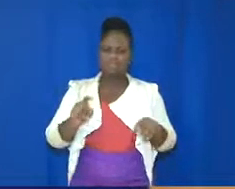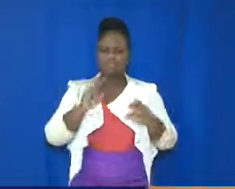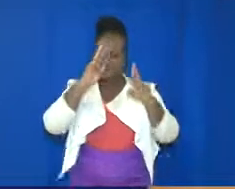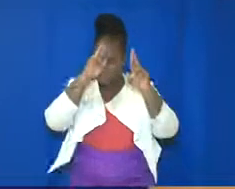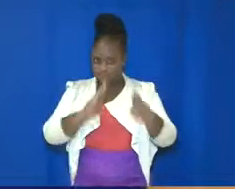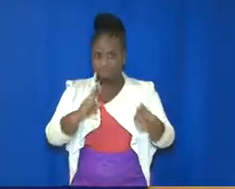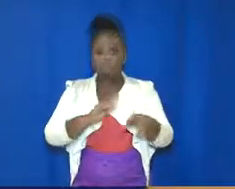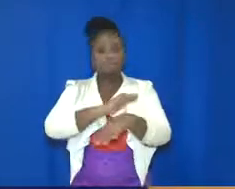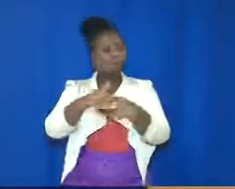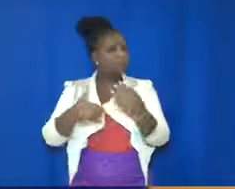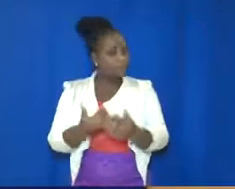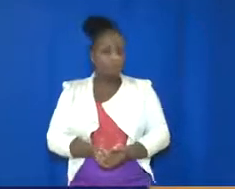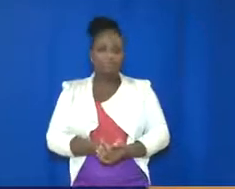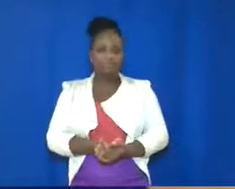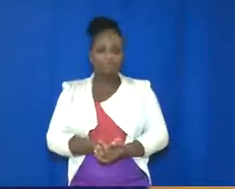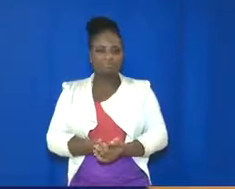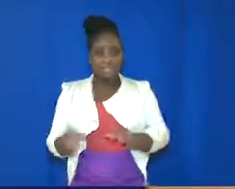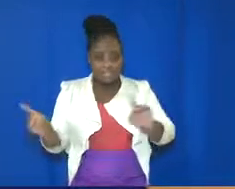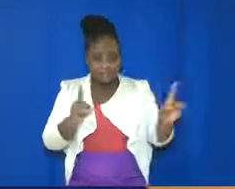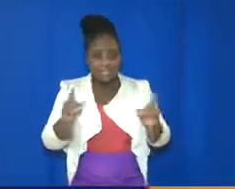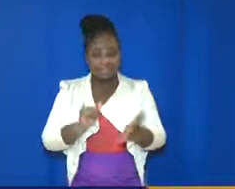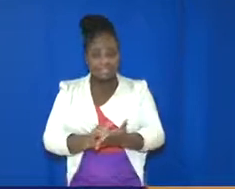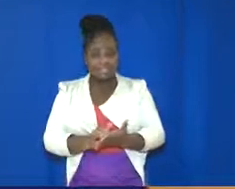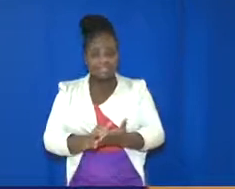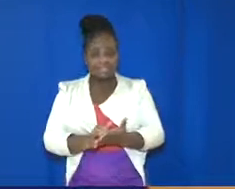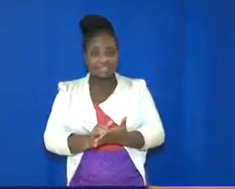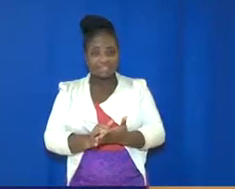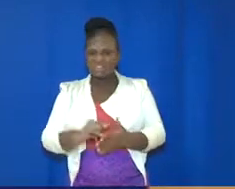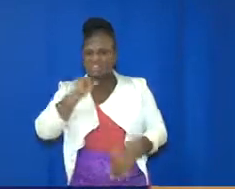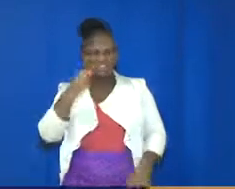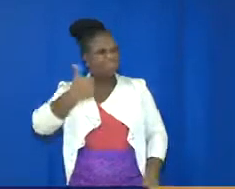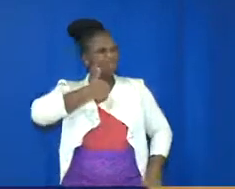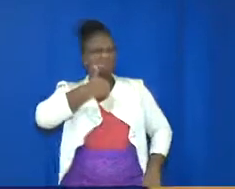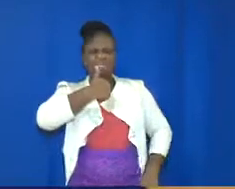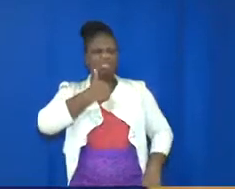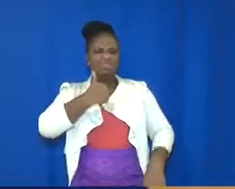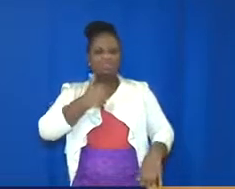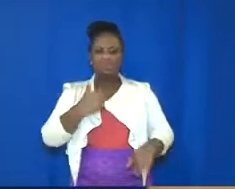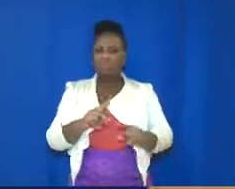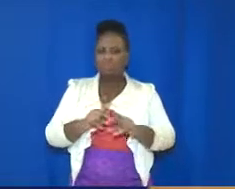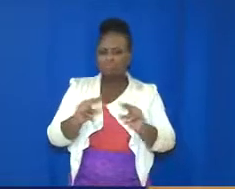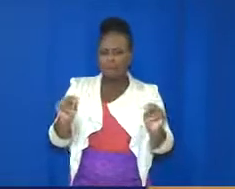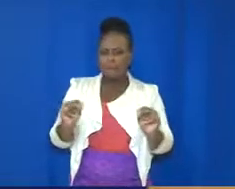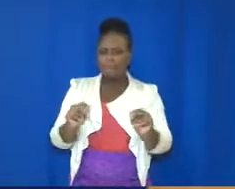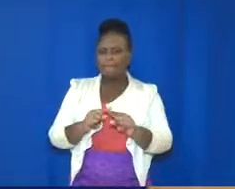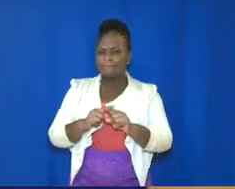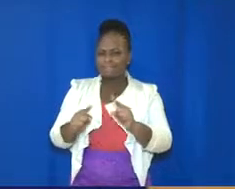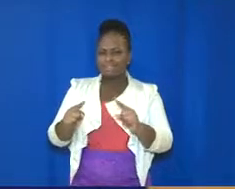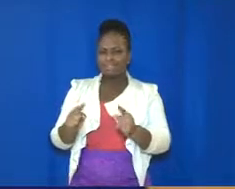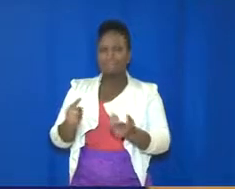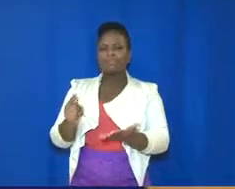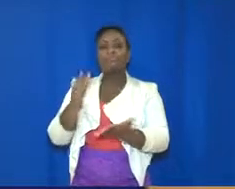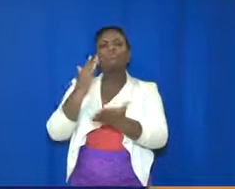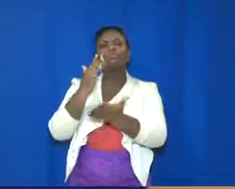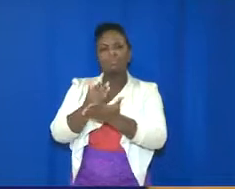must be respected by all. We do this not just for ourselves, but also to lessen the